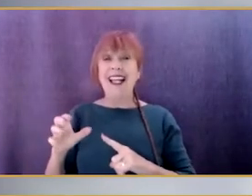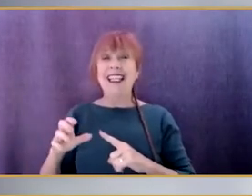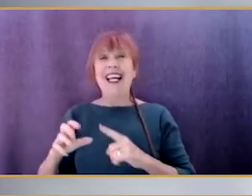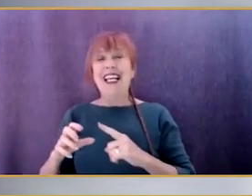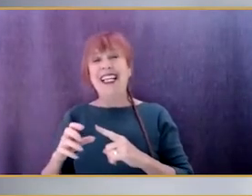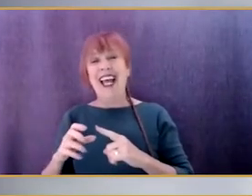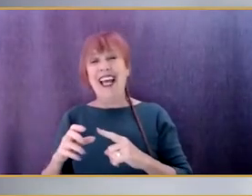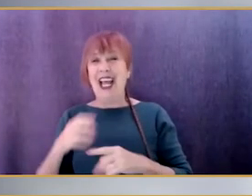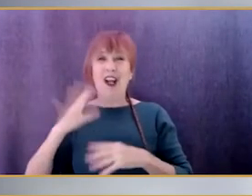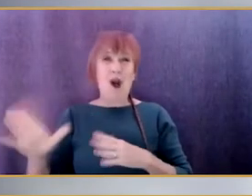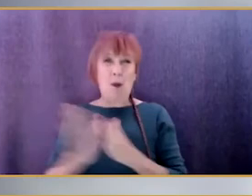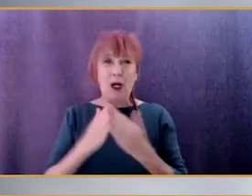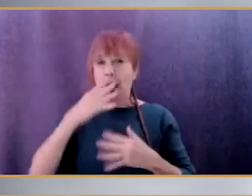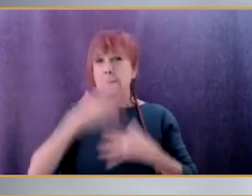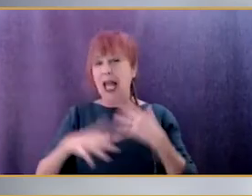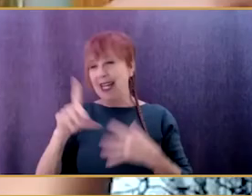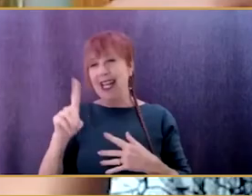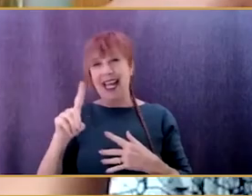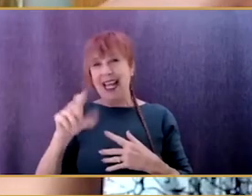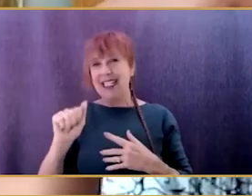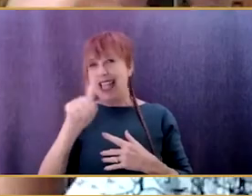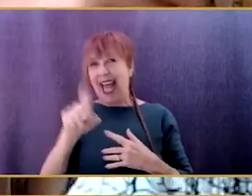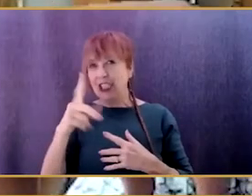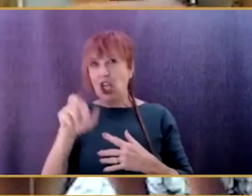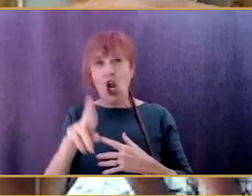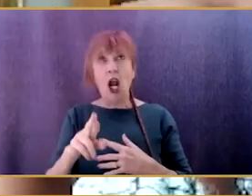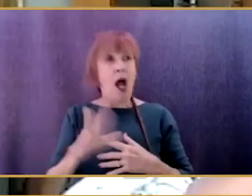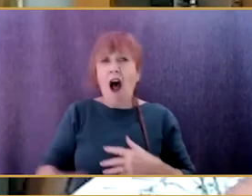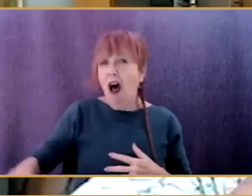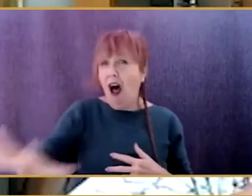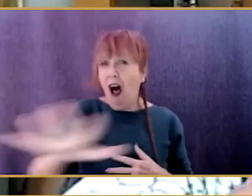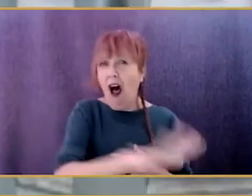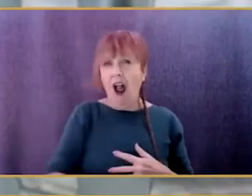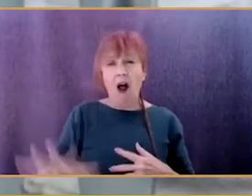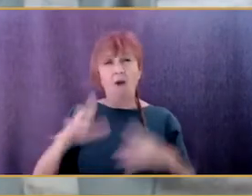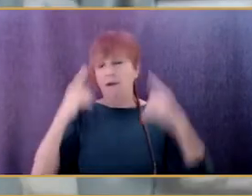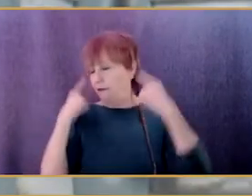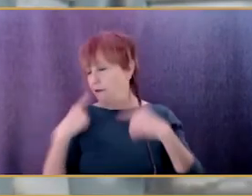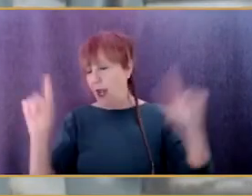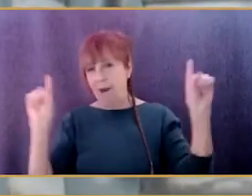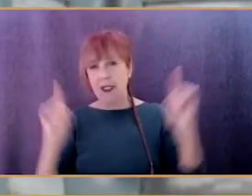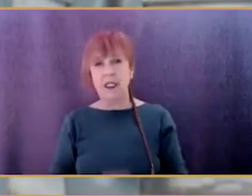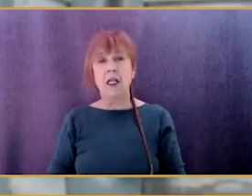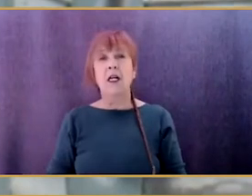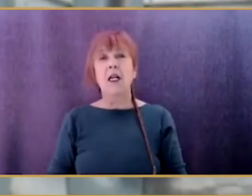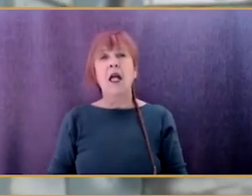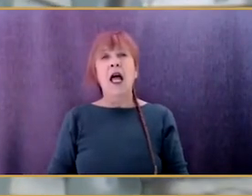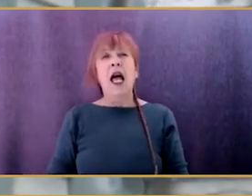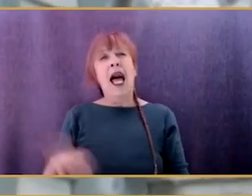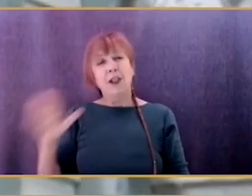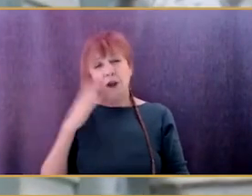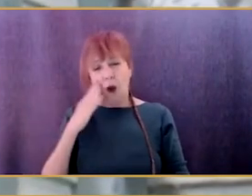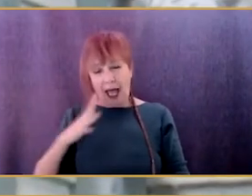with Blood Dazzler And the success it has nationally She brought voice to this natural disaster Which took